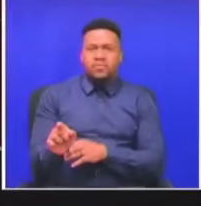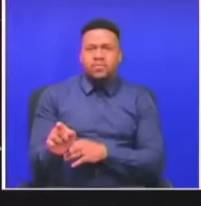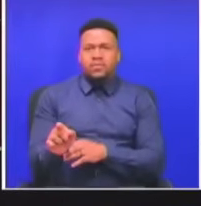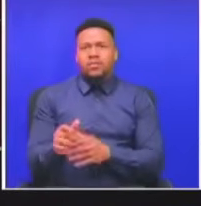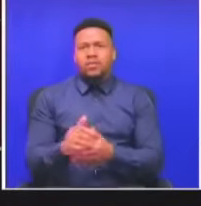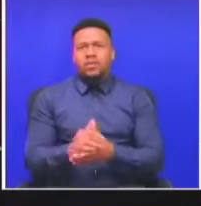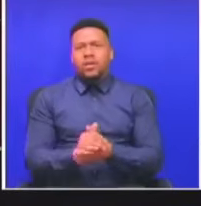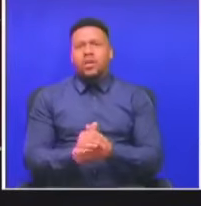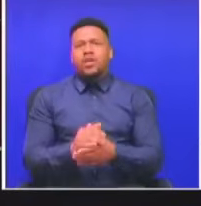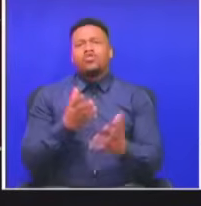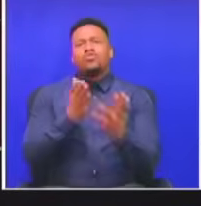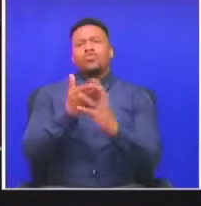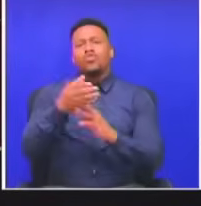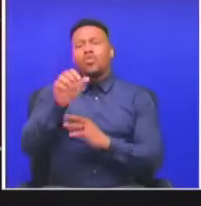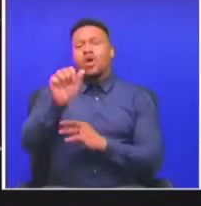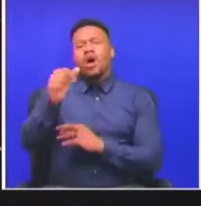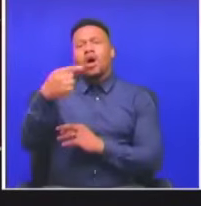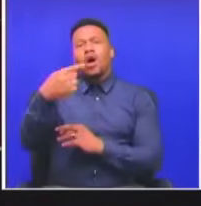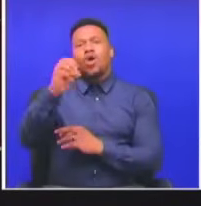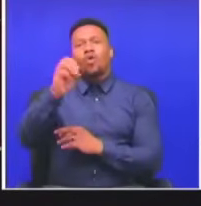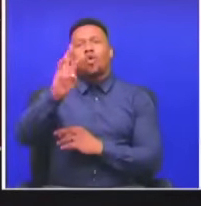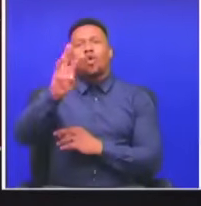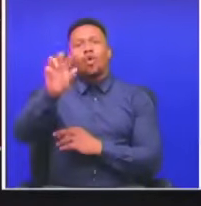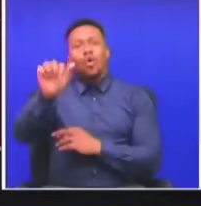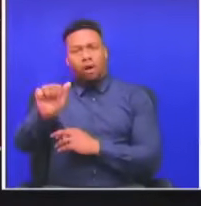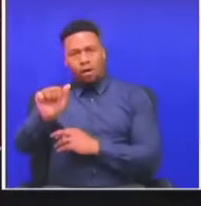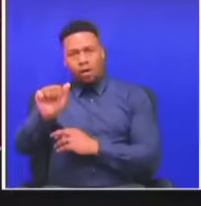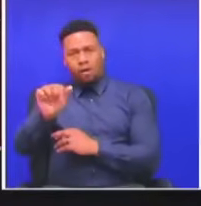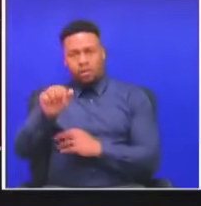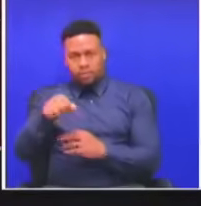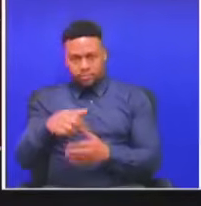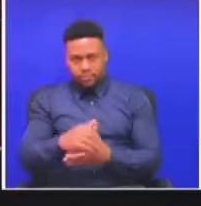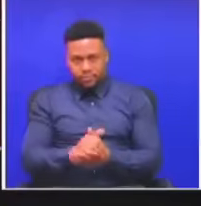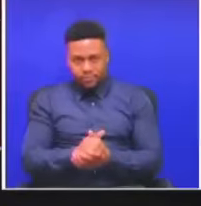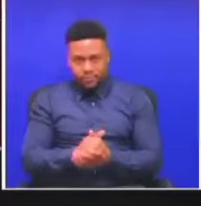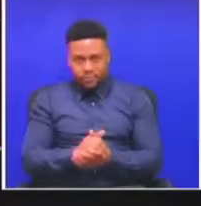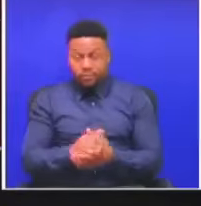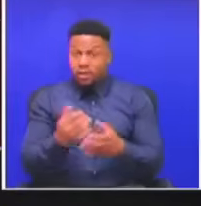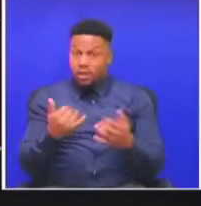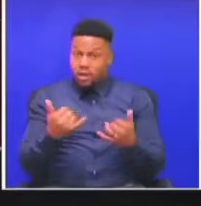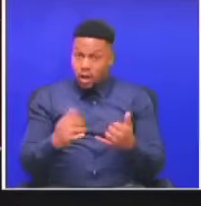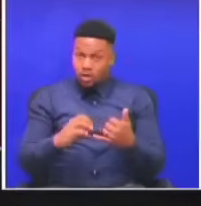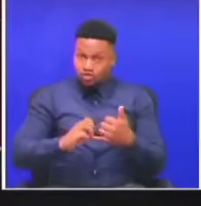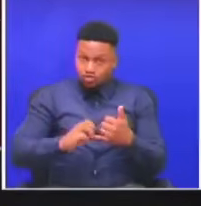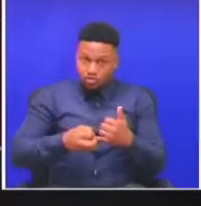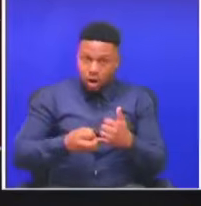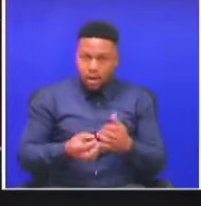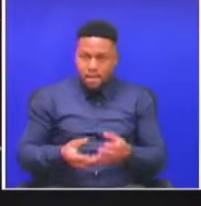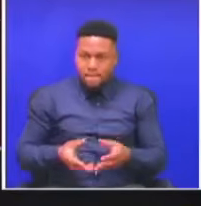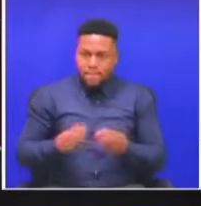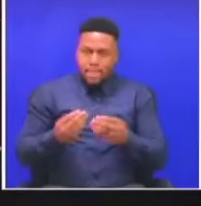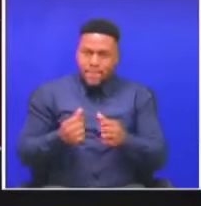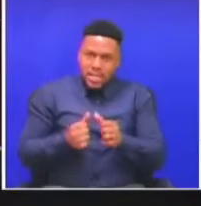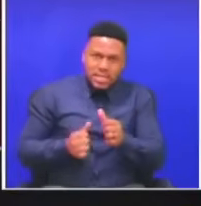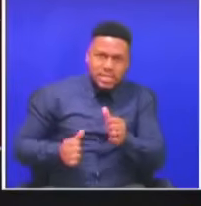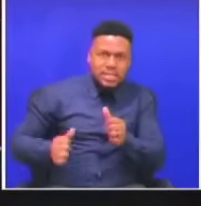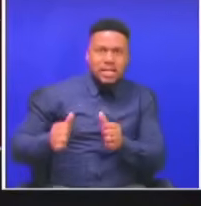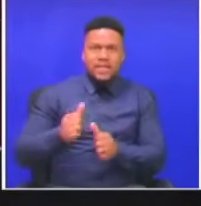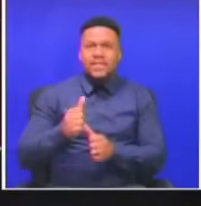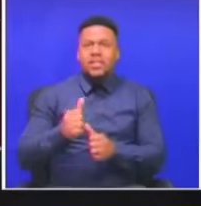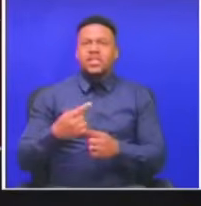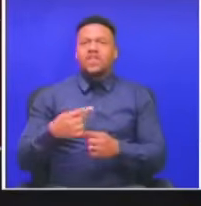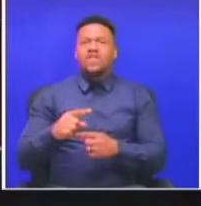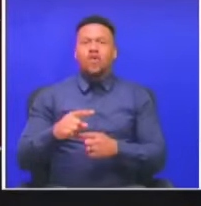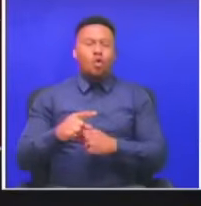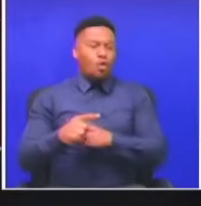offering or process. So therefore, in order to gain the advantage that we need for our own country, we